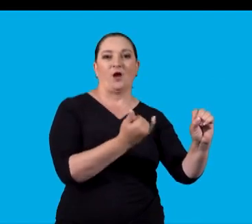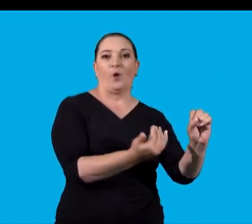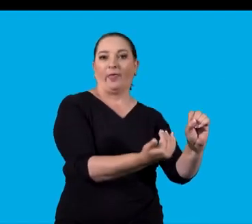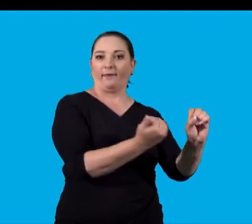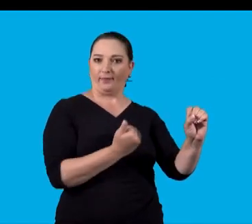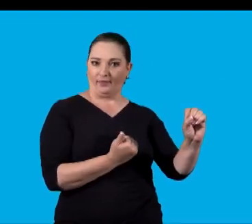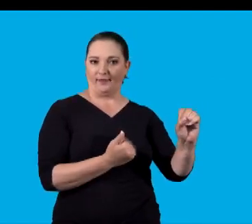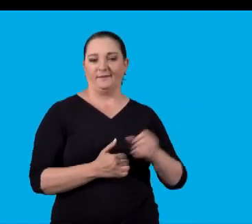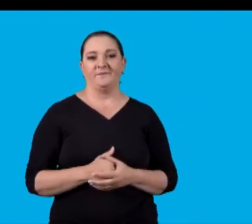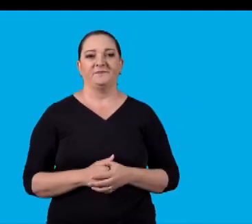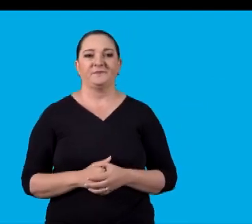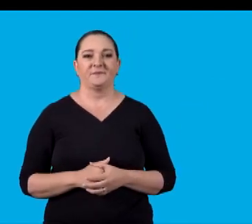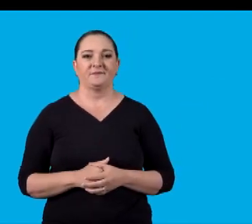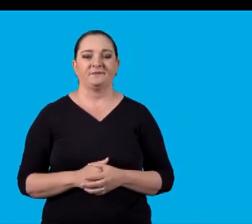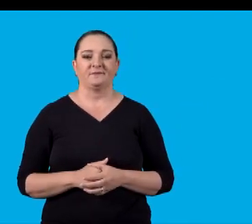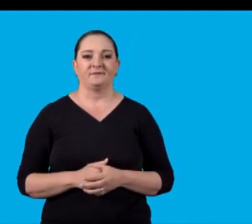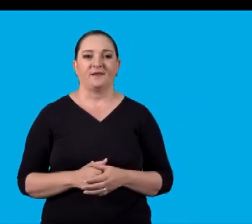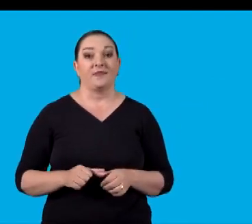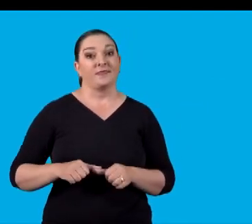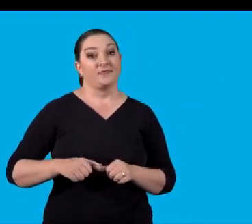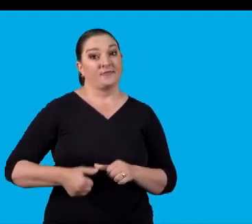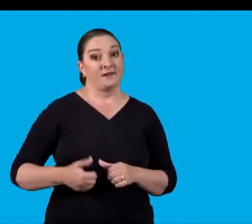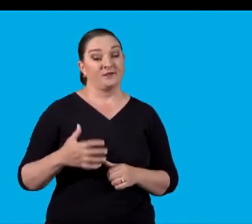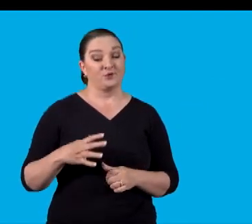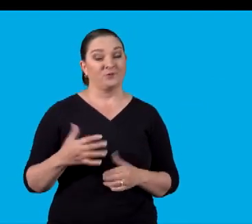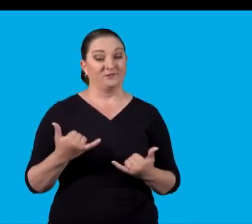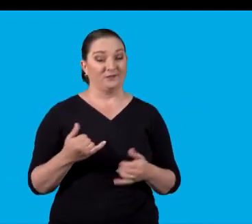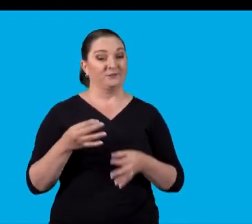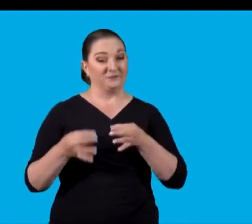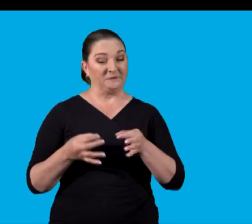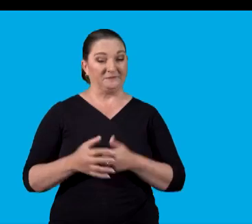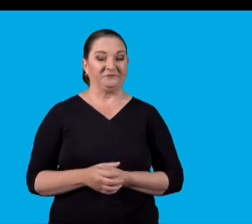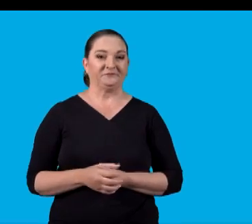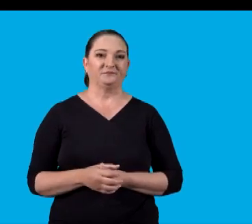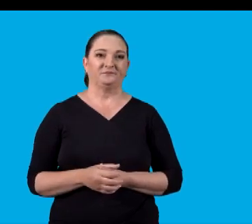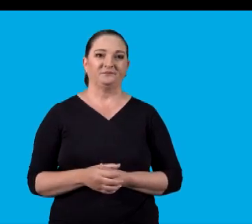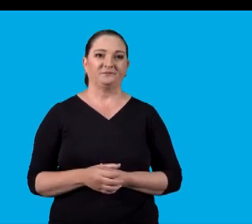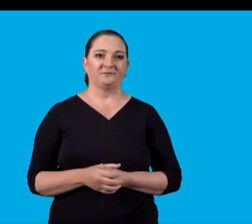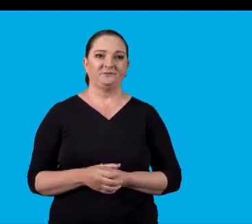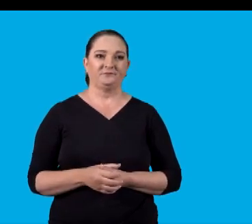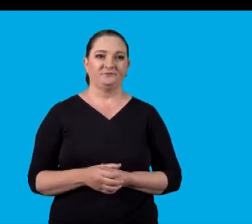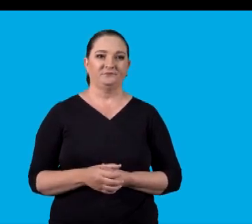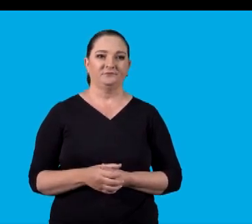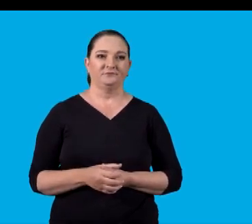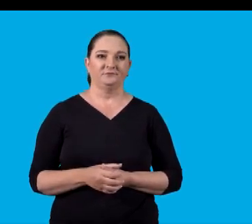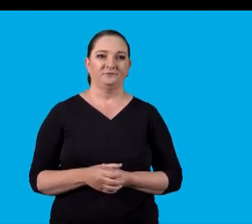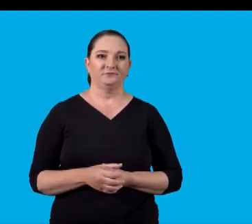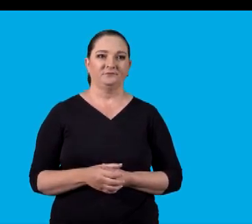cash inflow. Okay, I want us to move on to the next aspect.